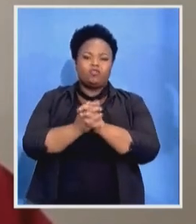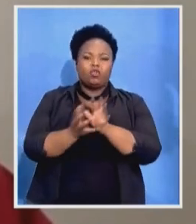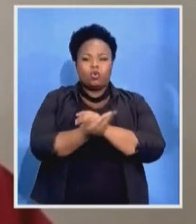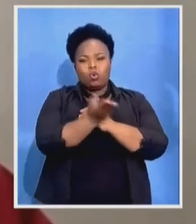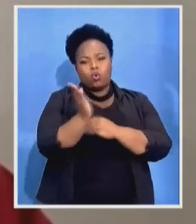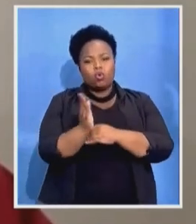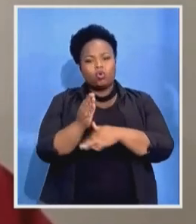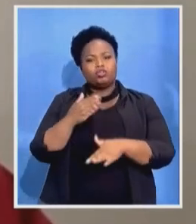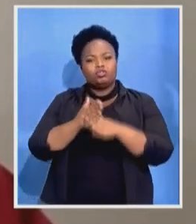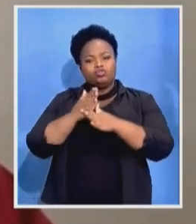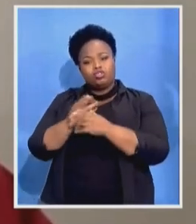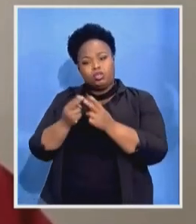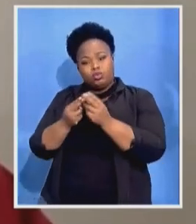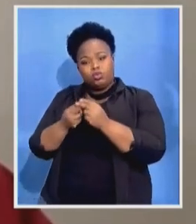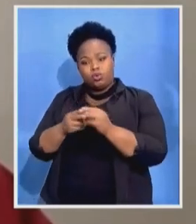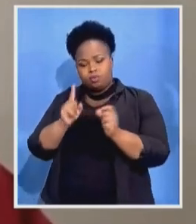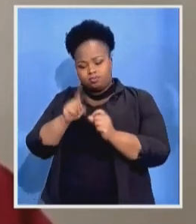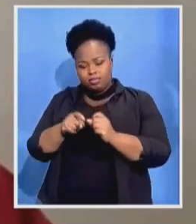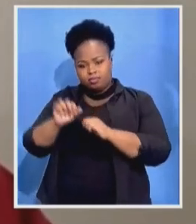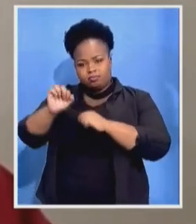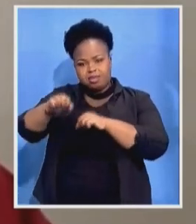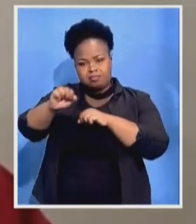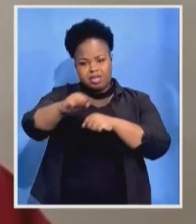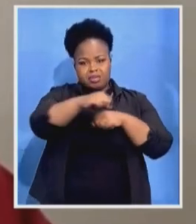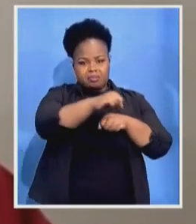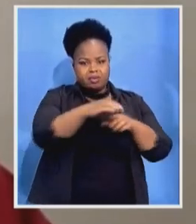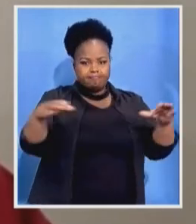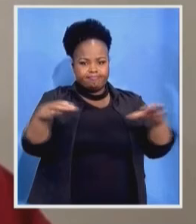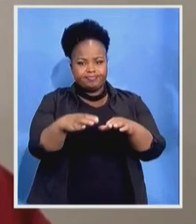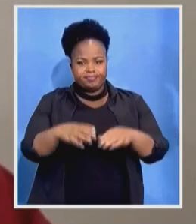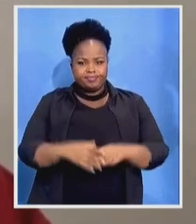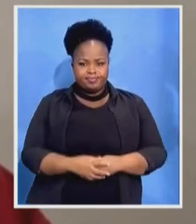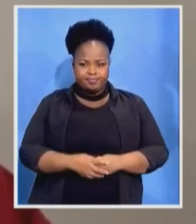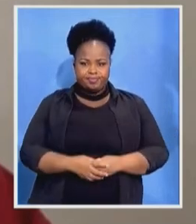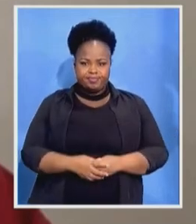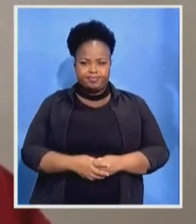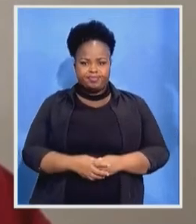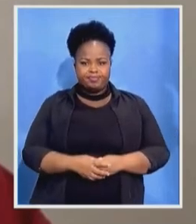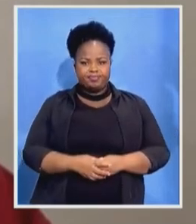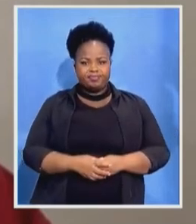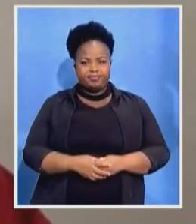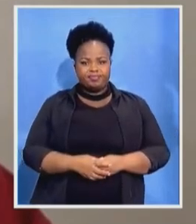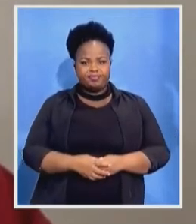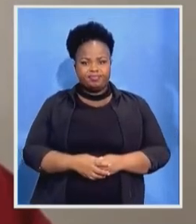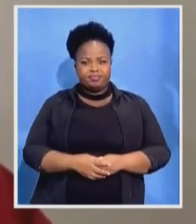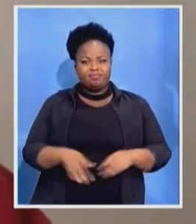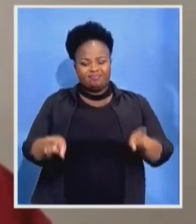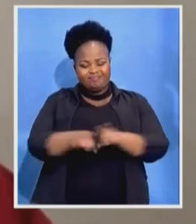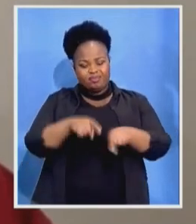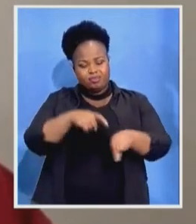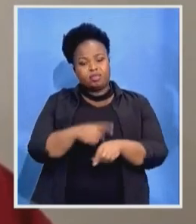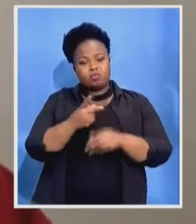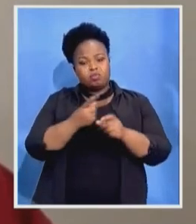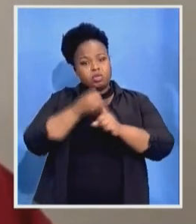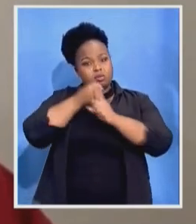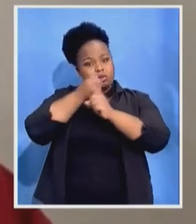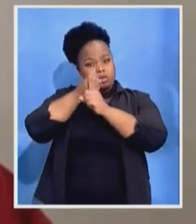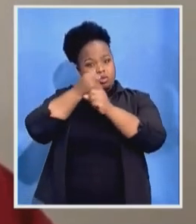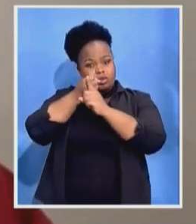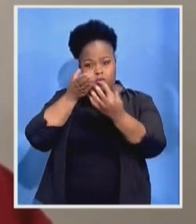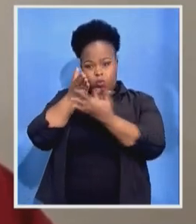concert. While simultaneously campaigning for access to land through a more effective